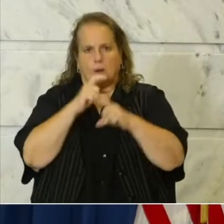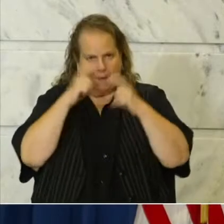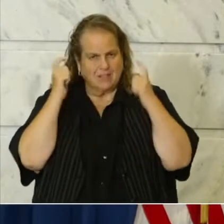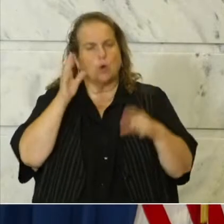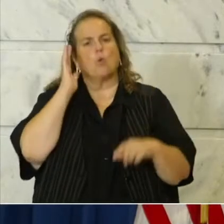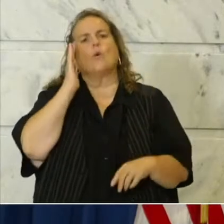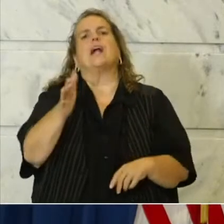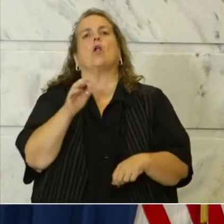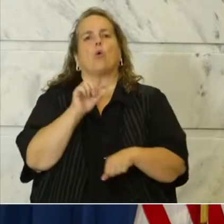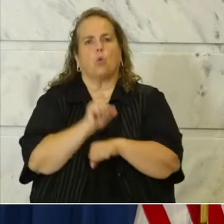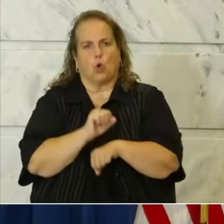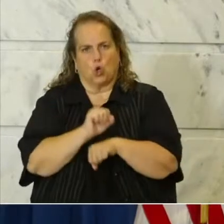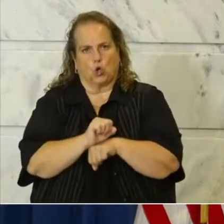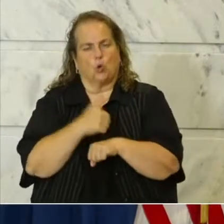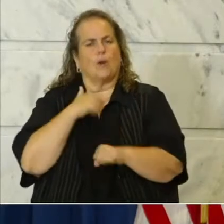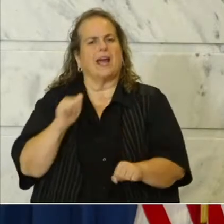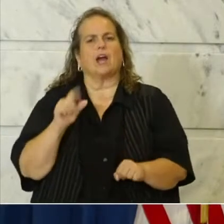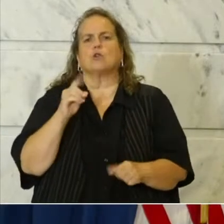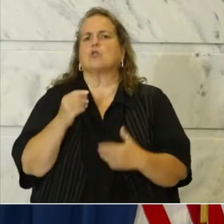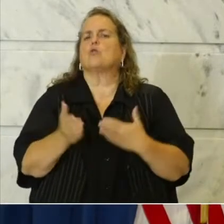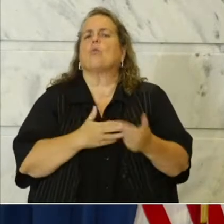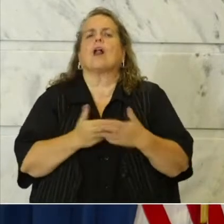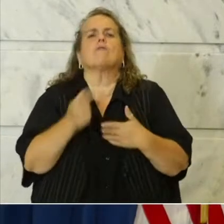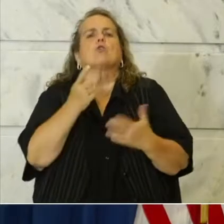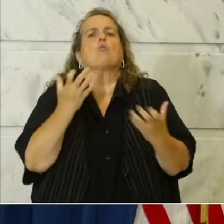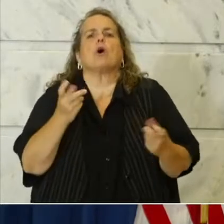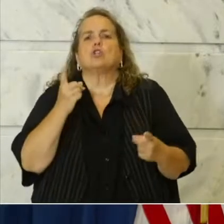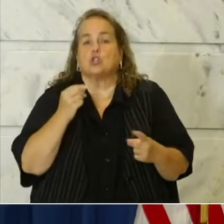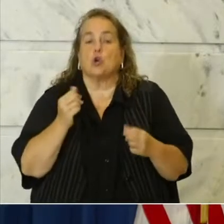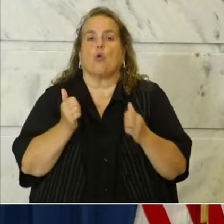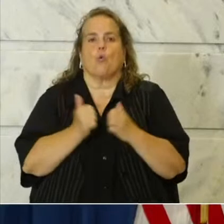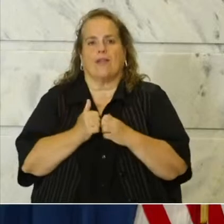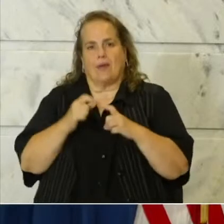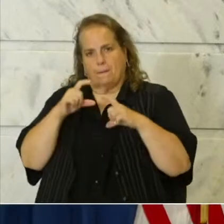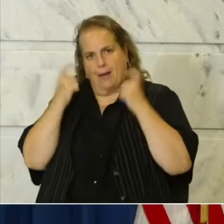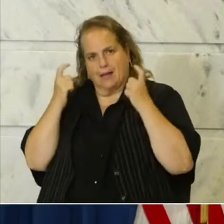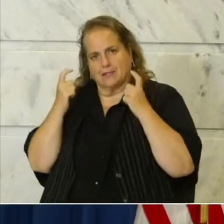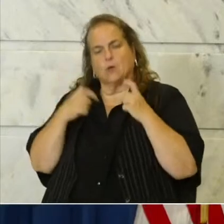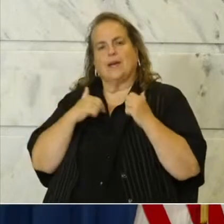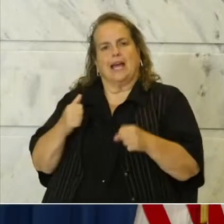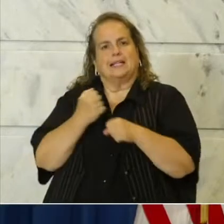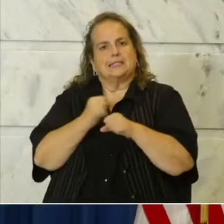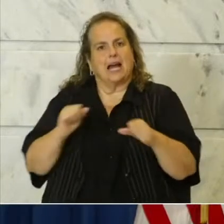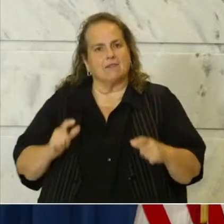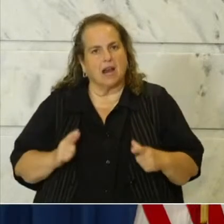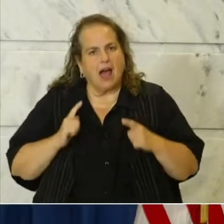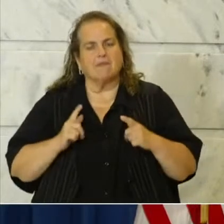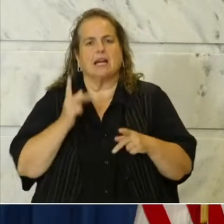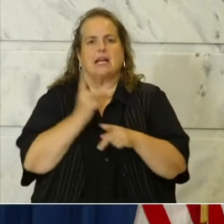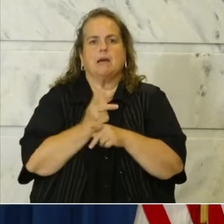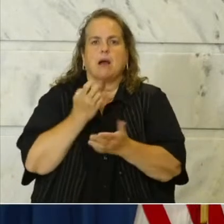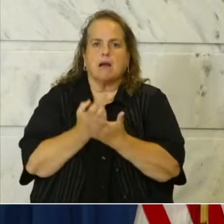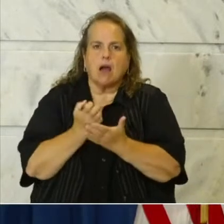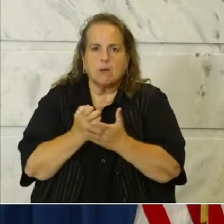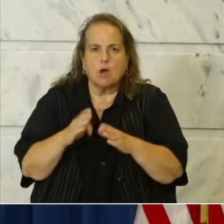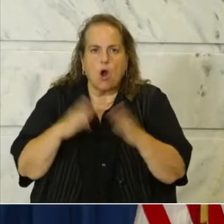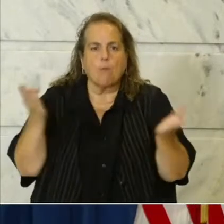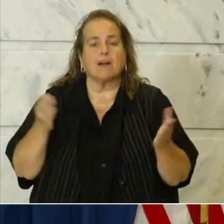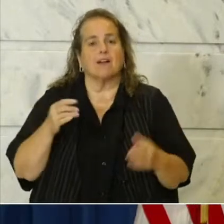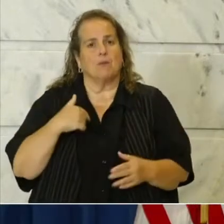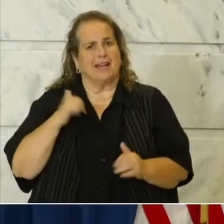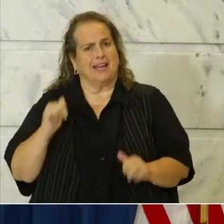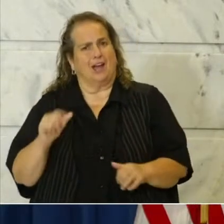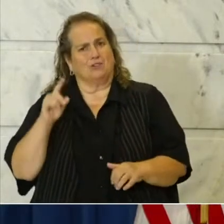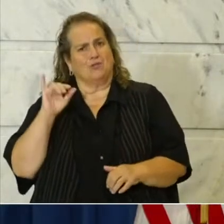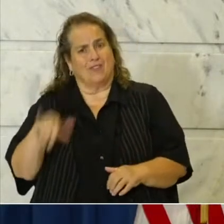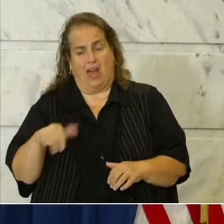work. And we can do almost everything we want to do, from saving lives to keeping the economy open. If we can do that and get this